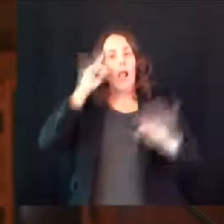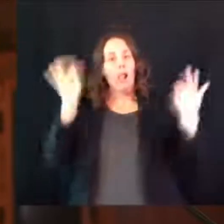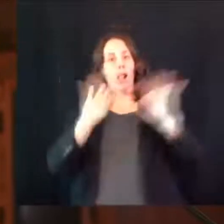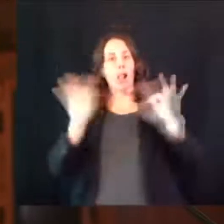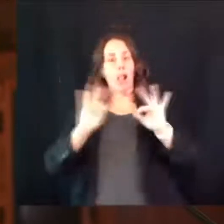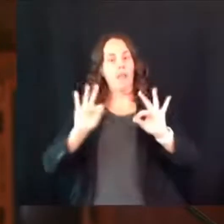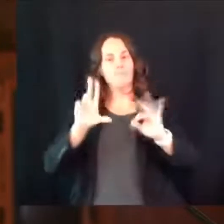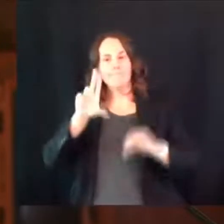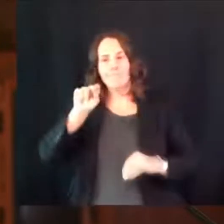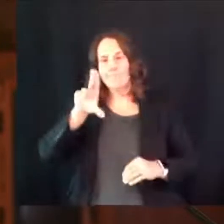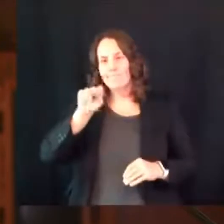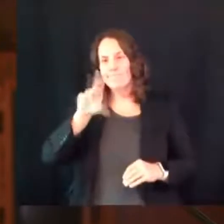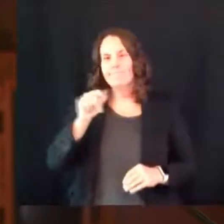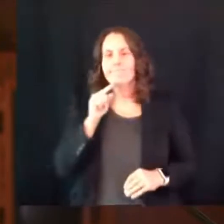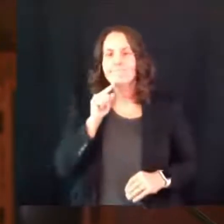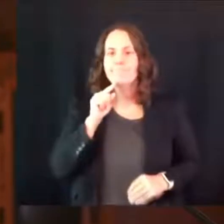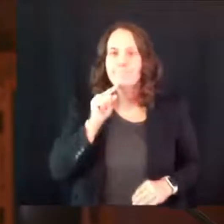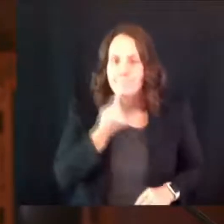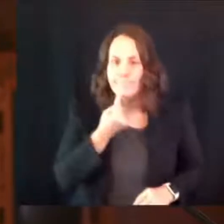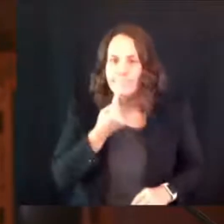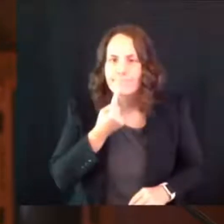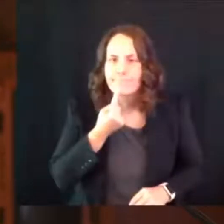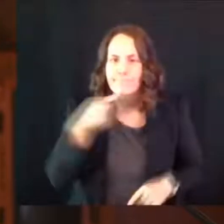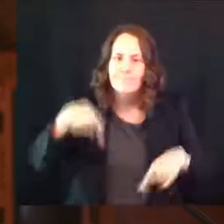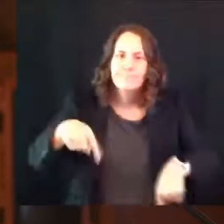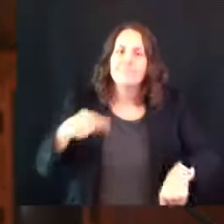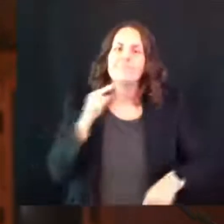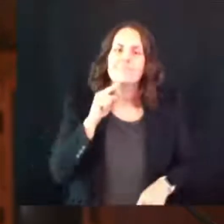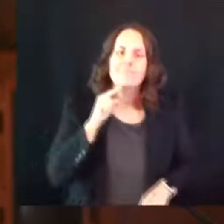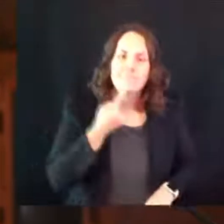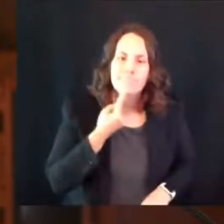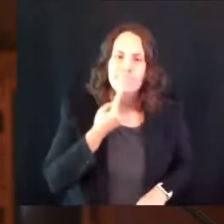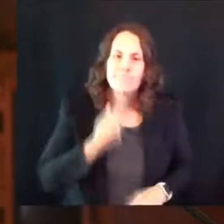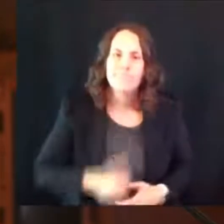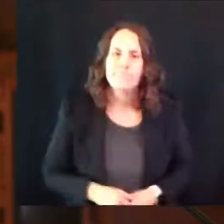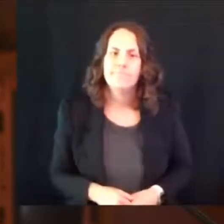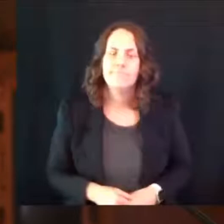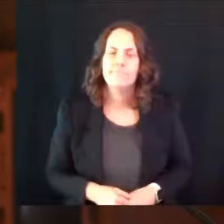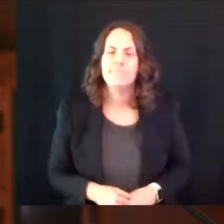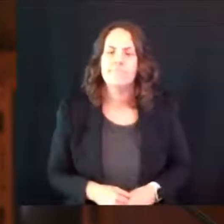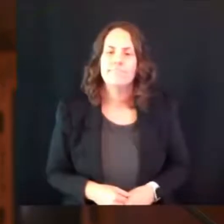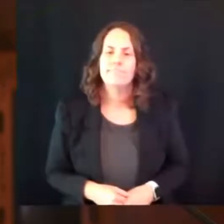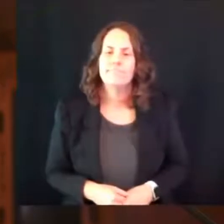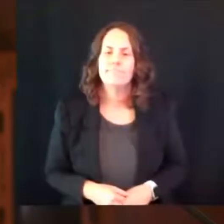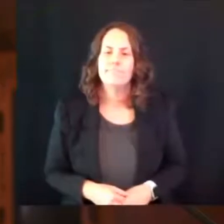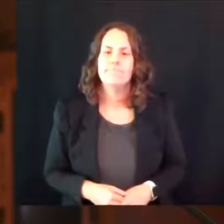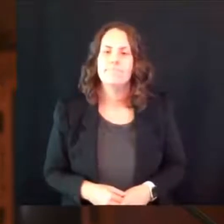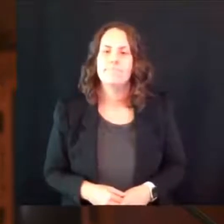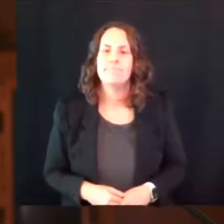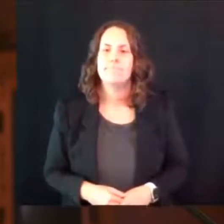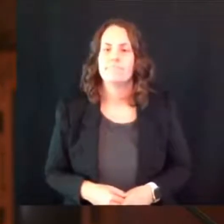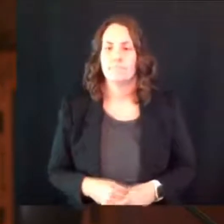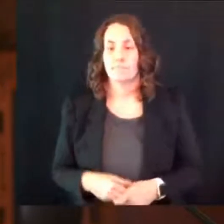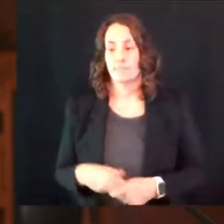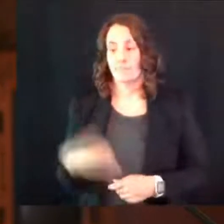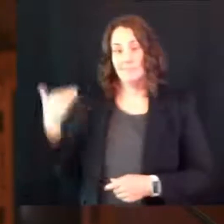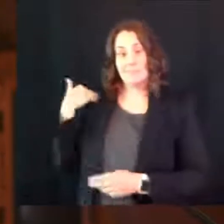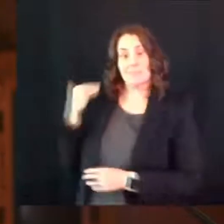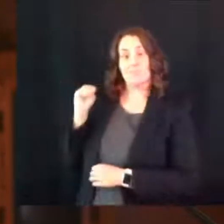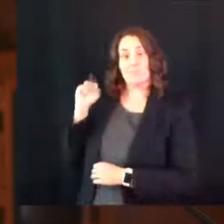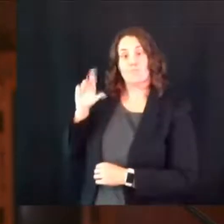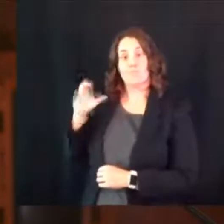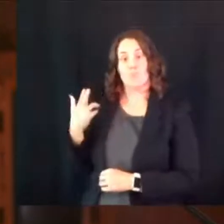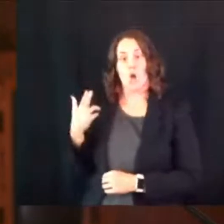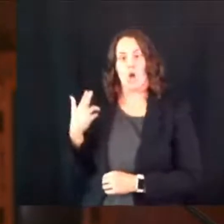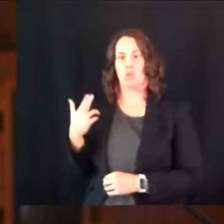what we talked about in March. That is the absolute place we don't want to be, and we've done all of these things to try to prevent